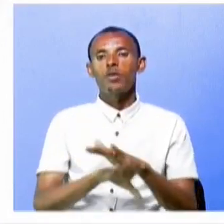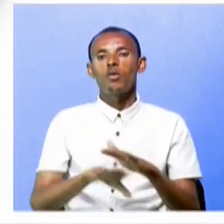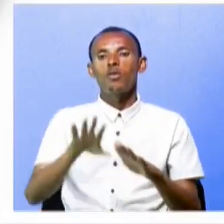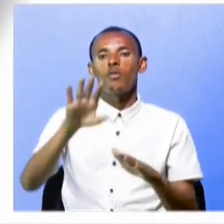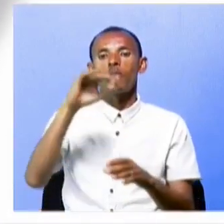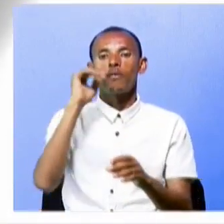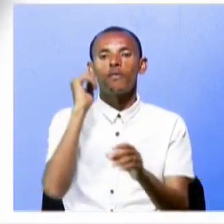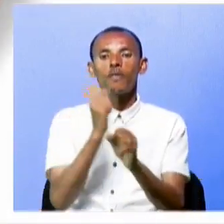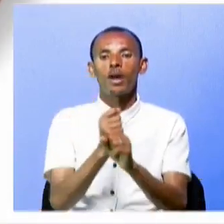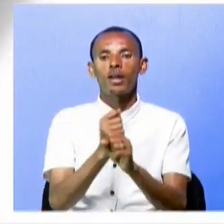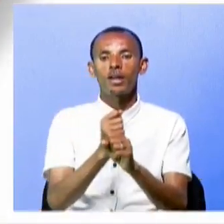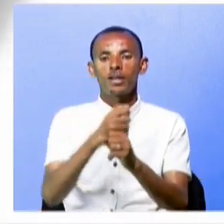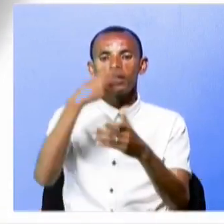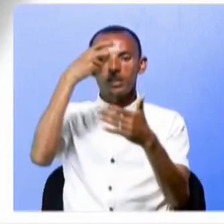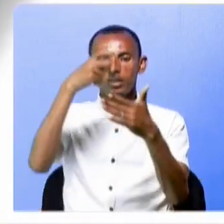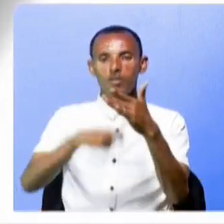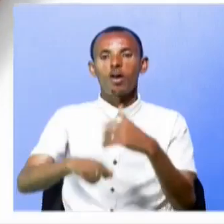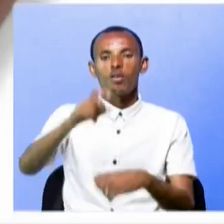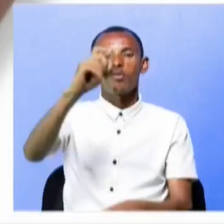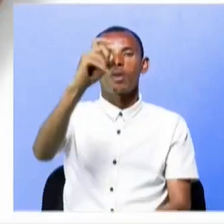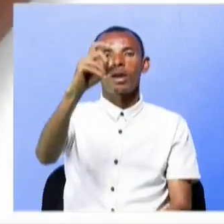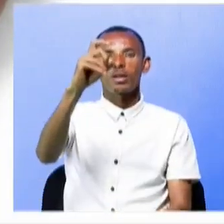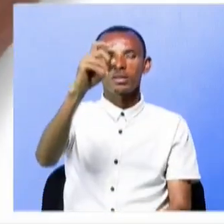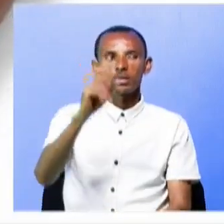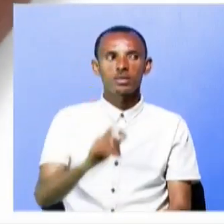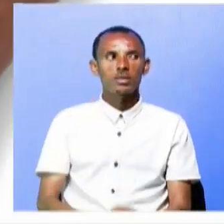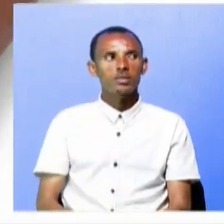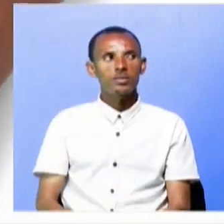find the value of x.